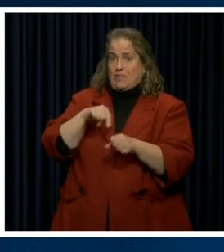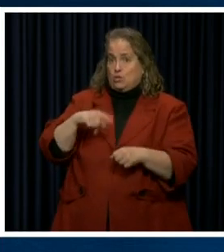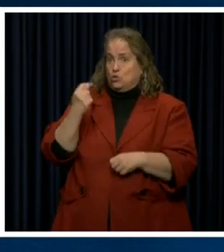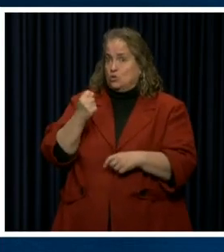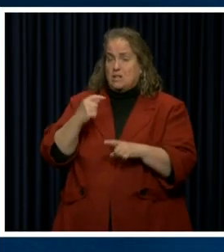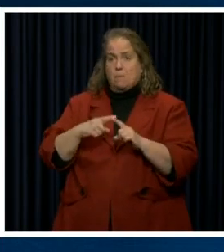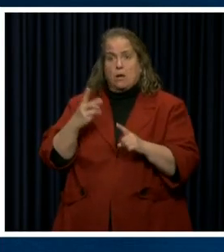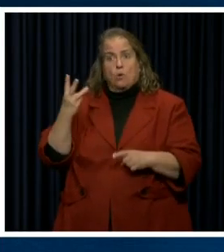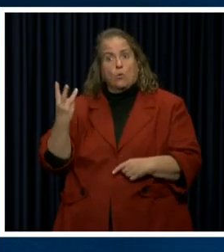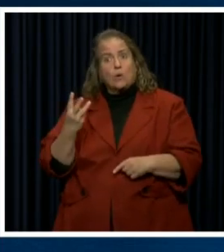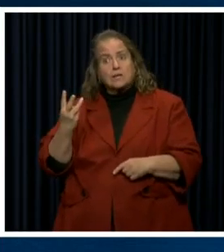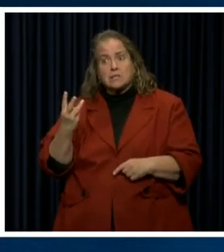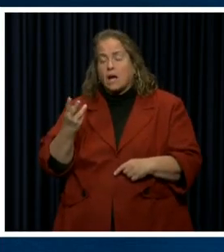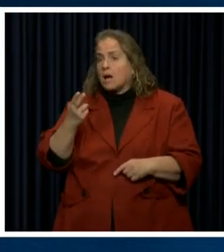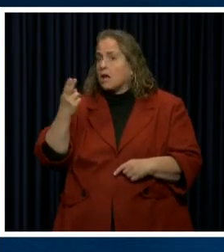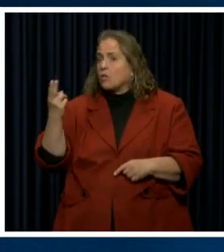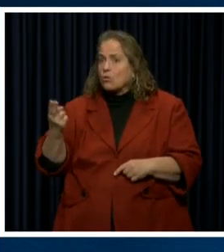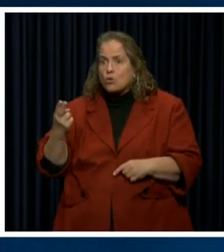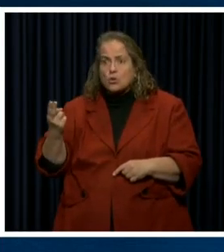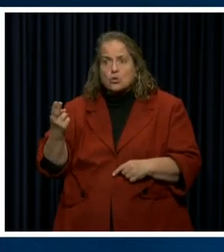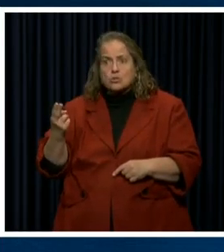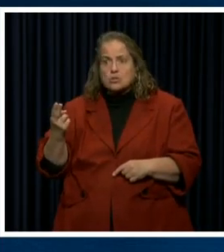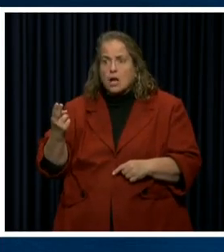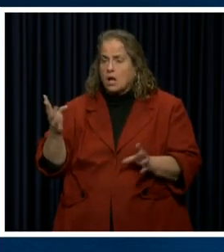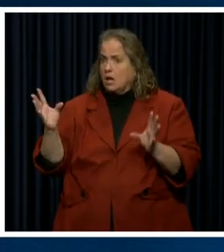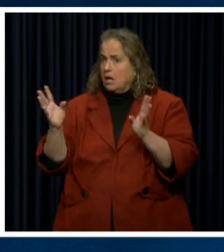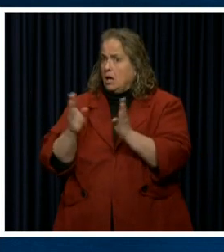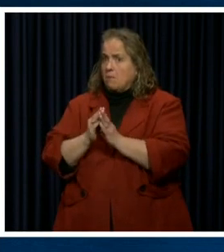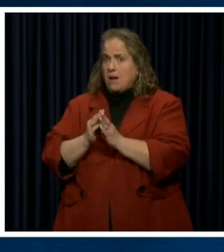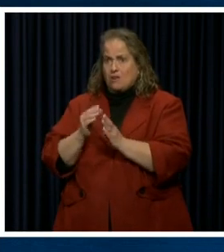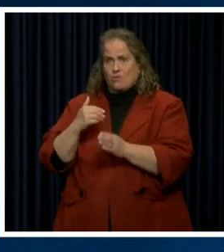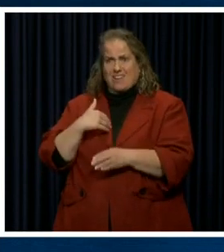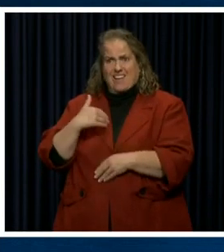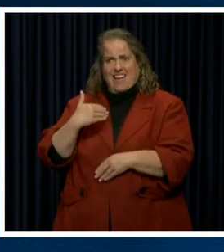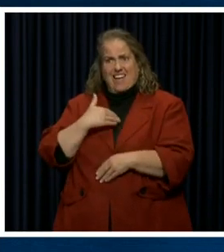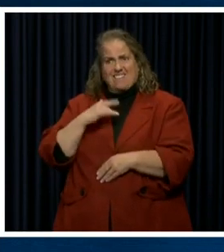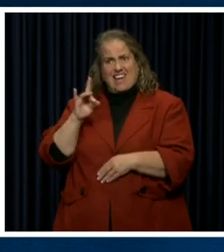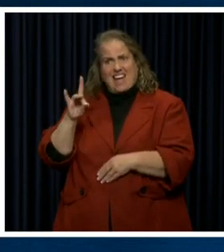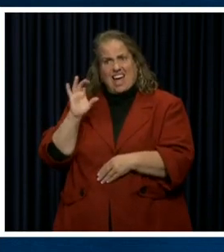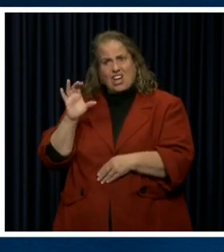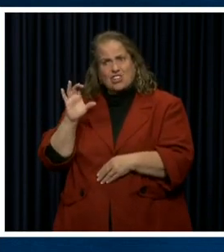but Wednesday and Thursday combined, we have